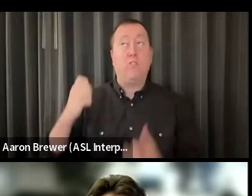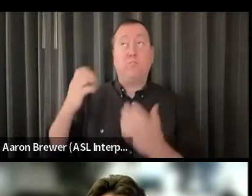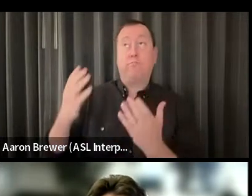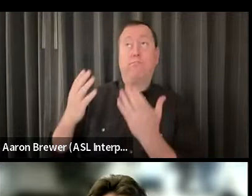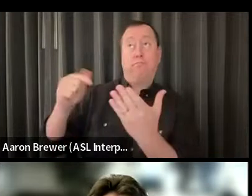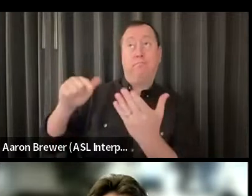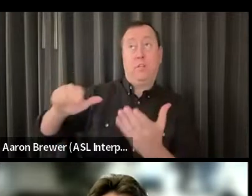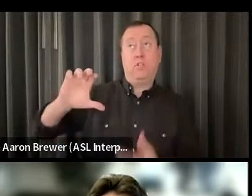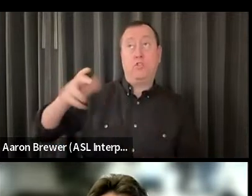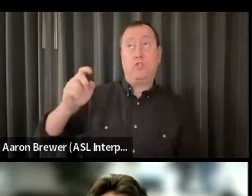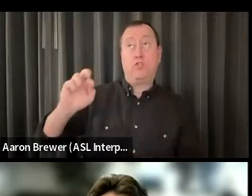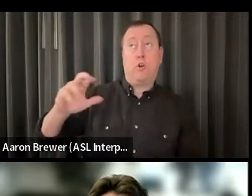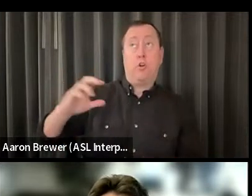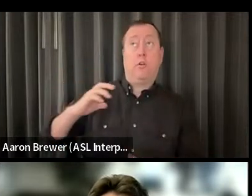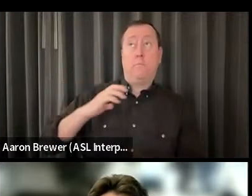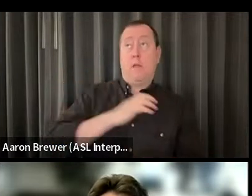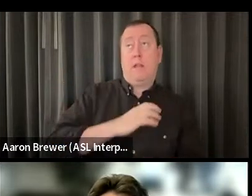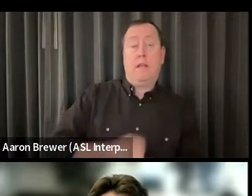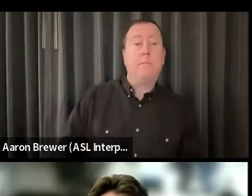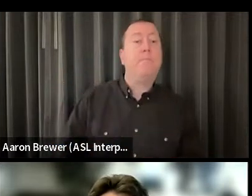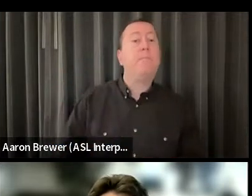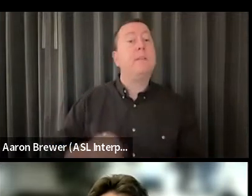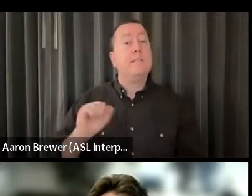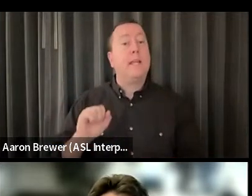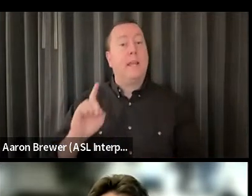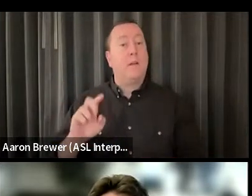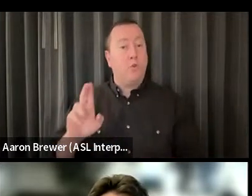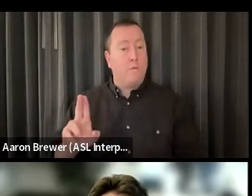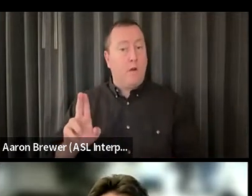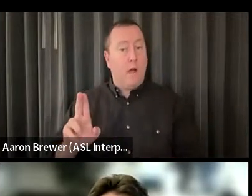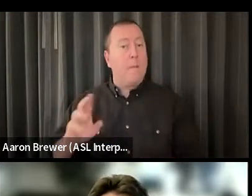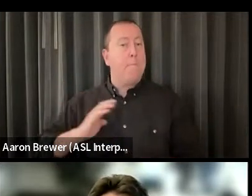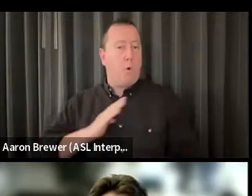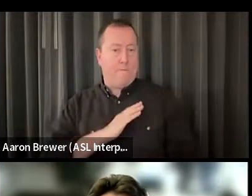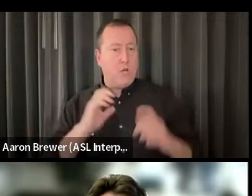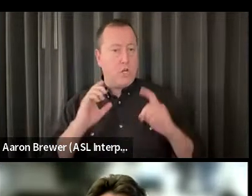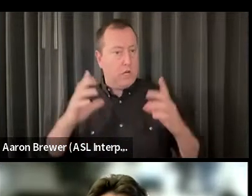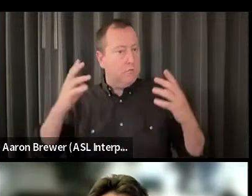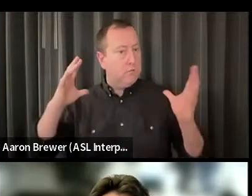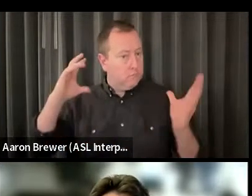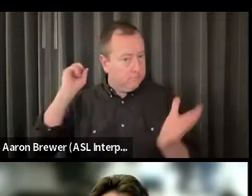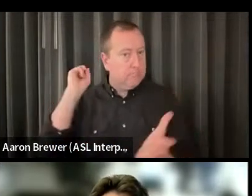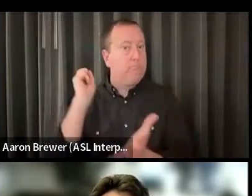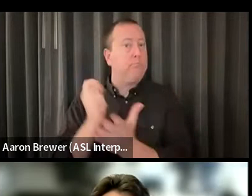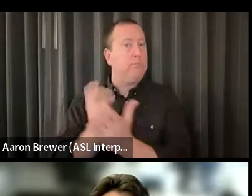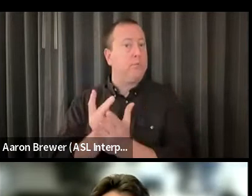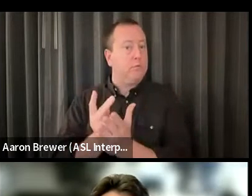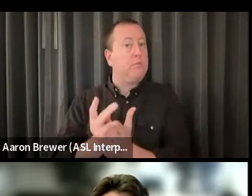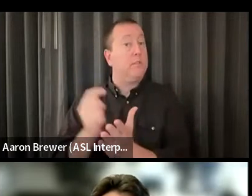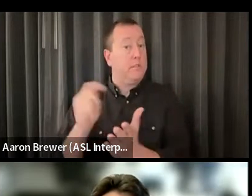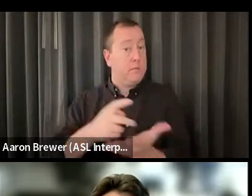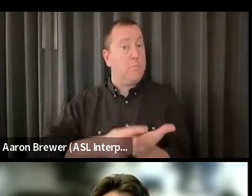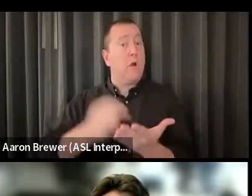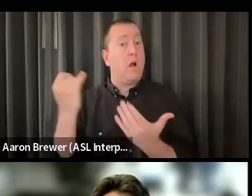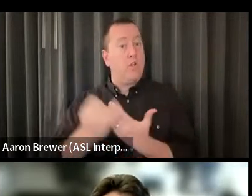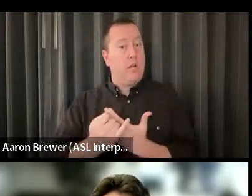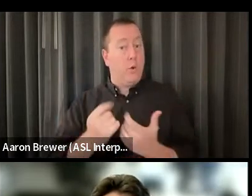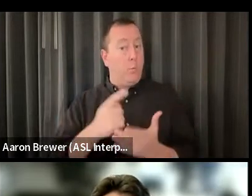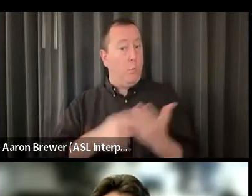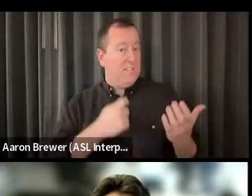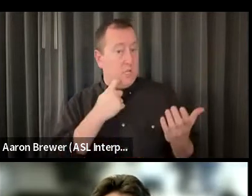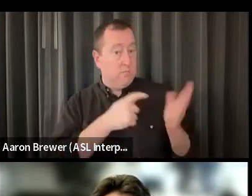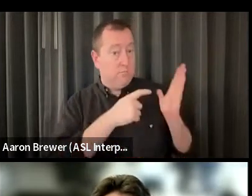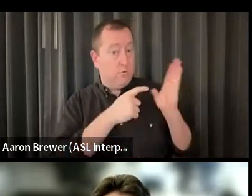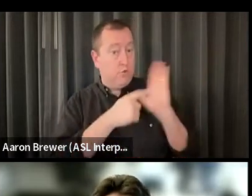San Diego Unified Board of Education approved the project as presented today, or